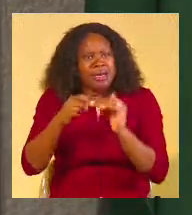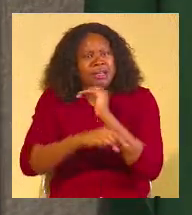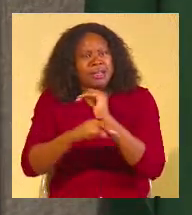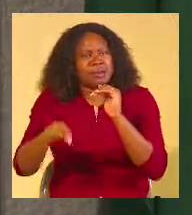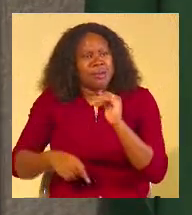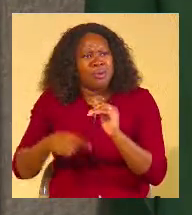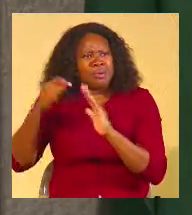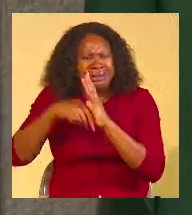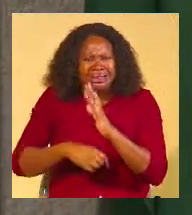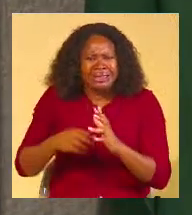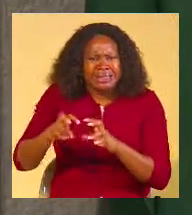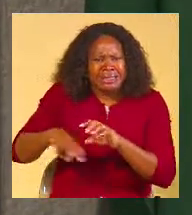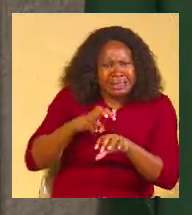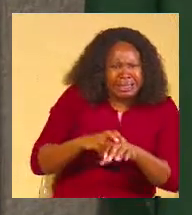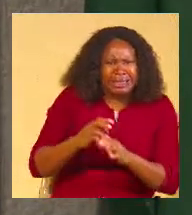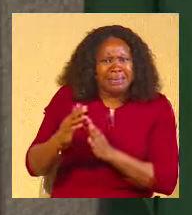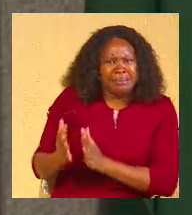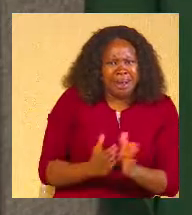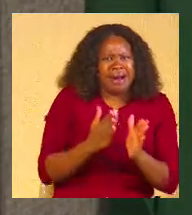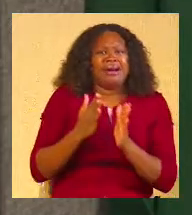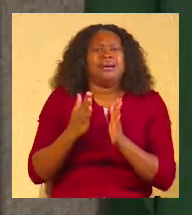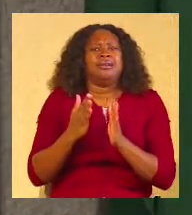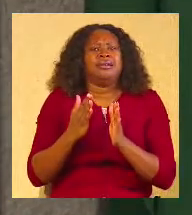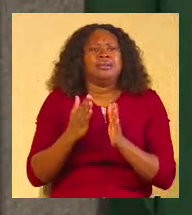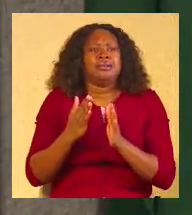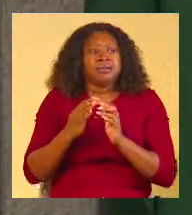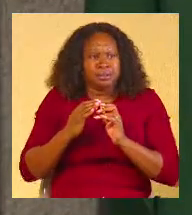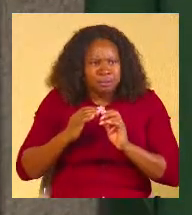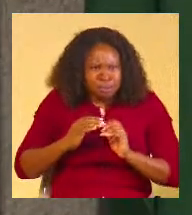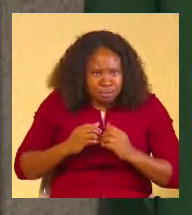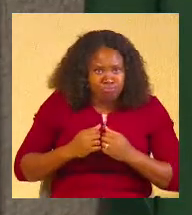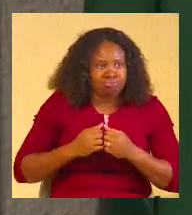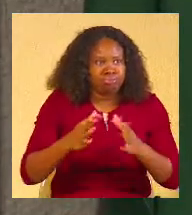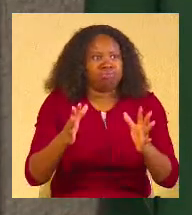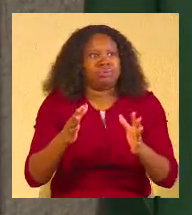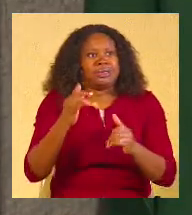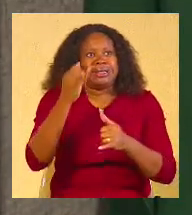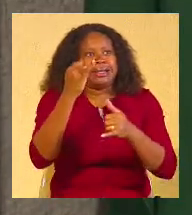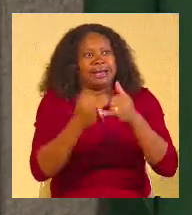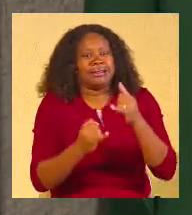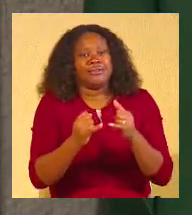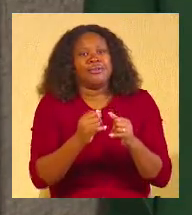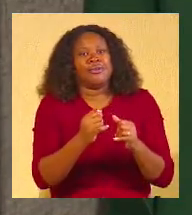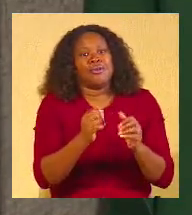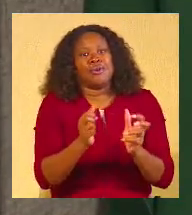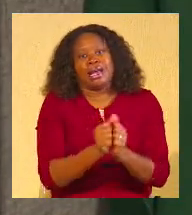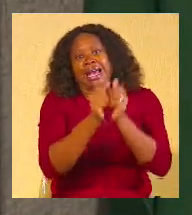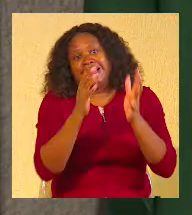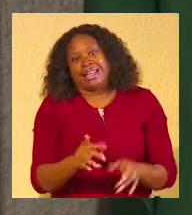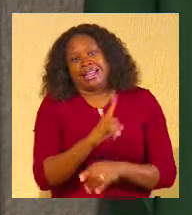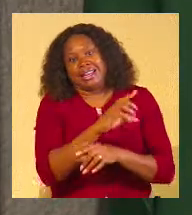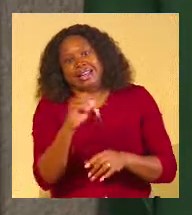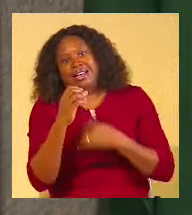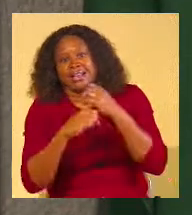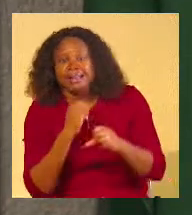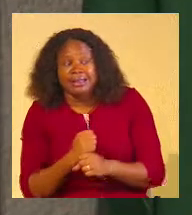in and getting ready and geared up to sprint off at our last 10 years to achieve the Sustainable Development